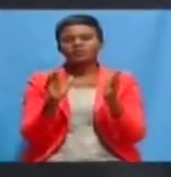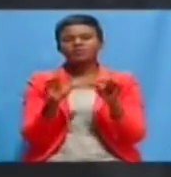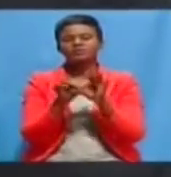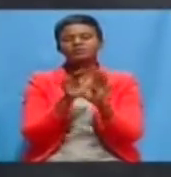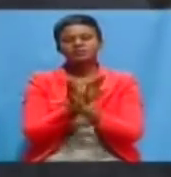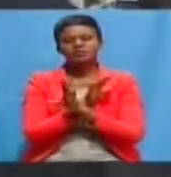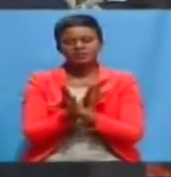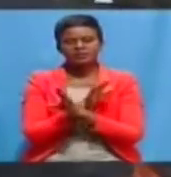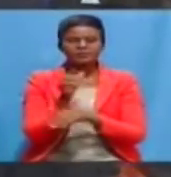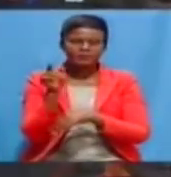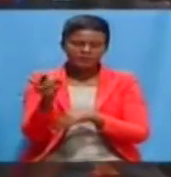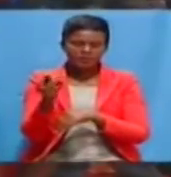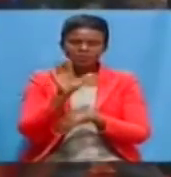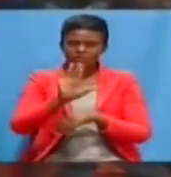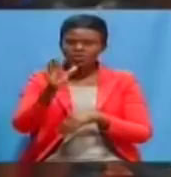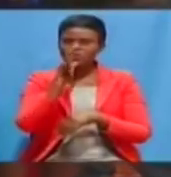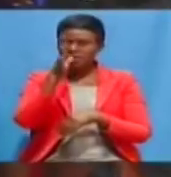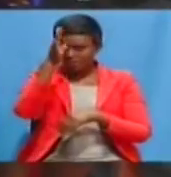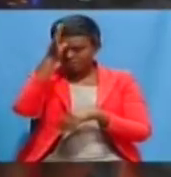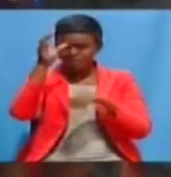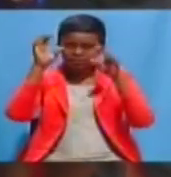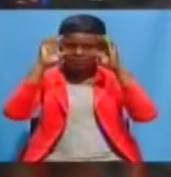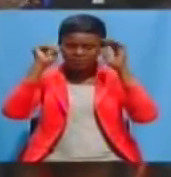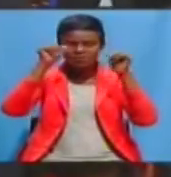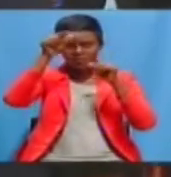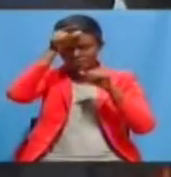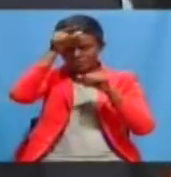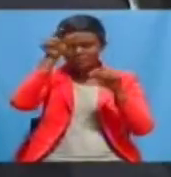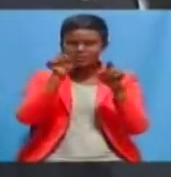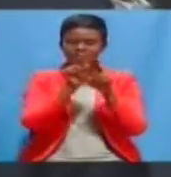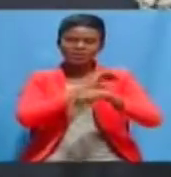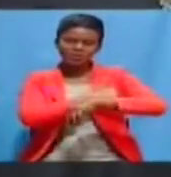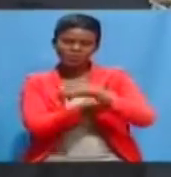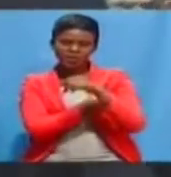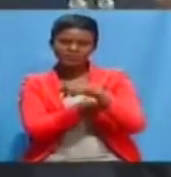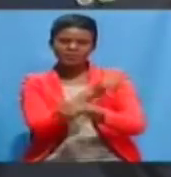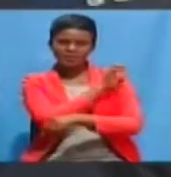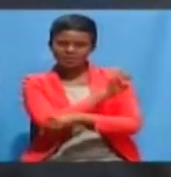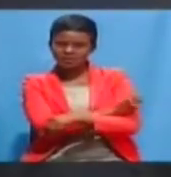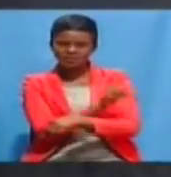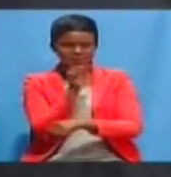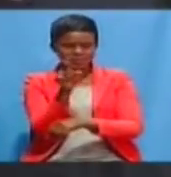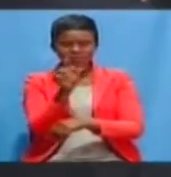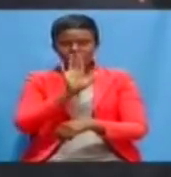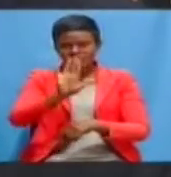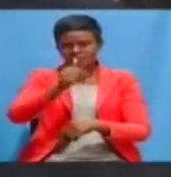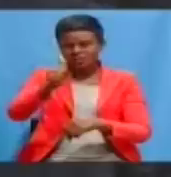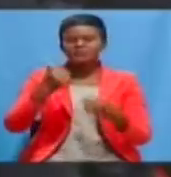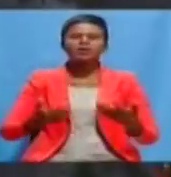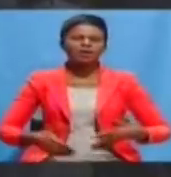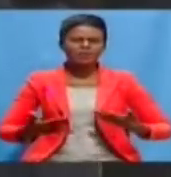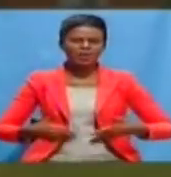profession. Her parents, President Edgar Lungu and First Lady Esther, could not hide their